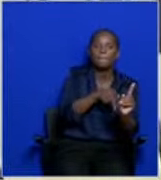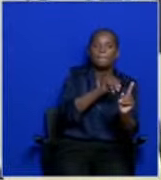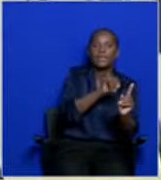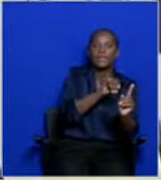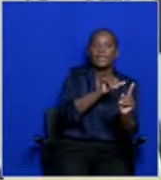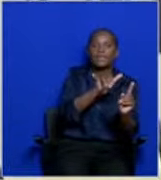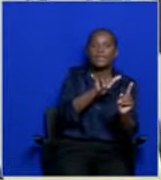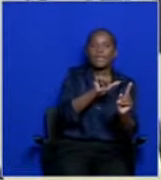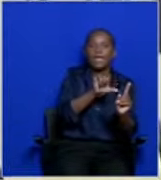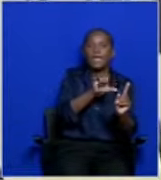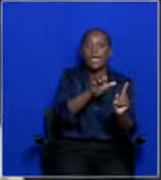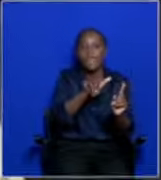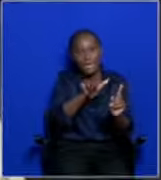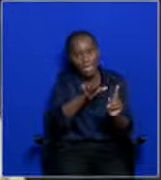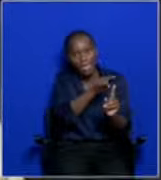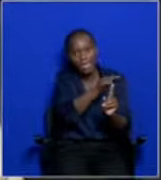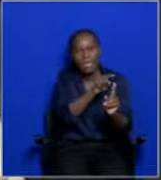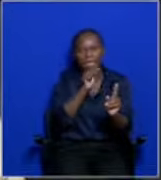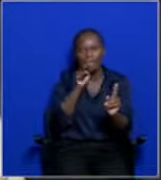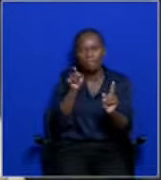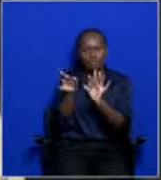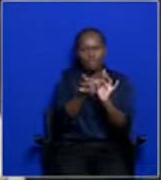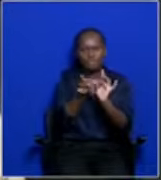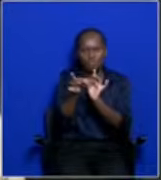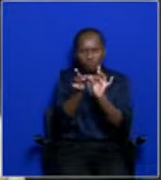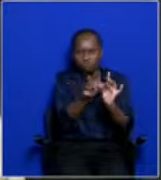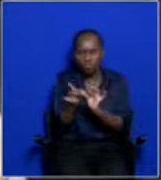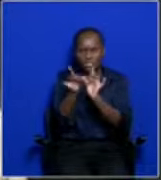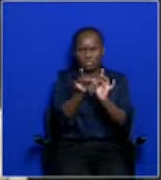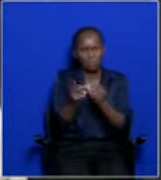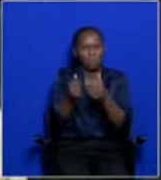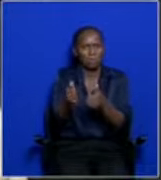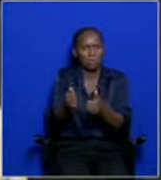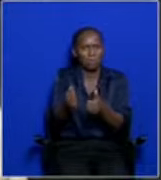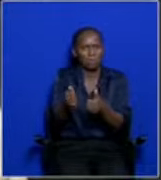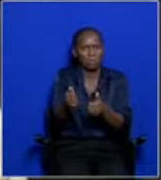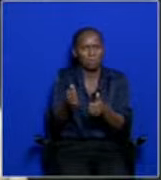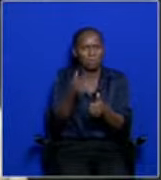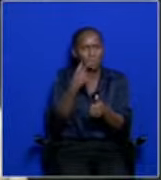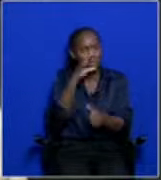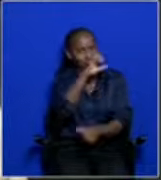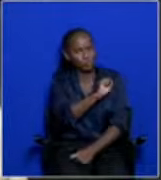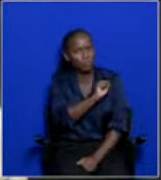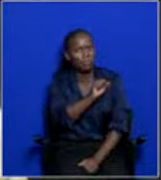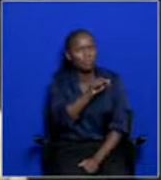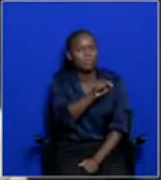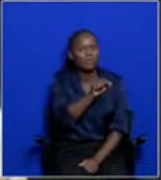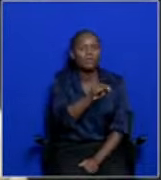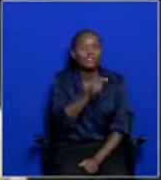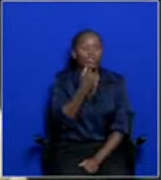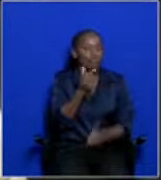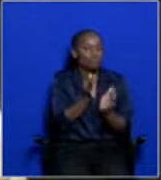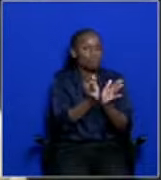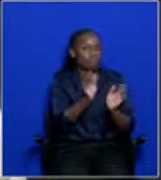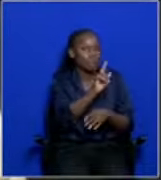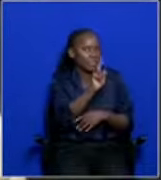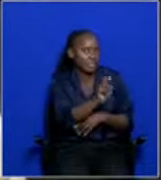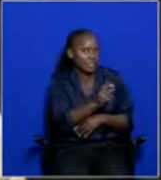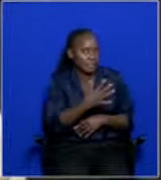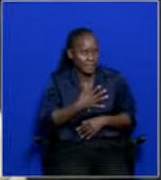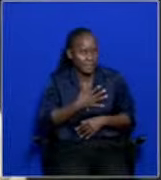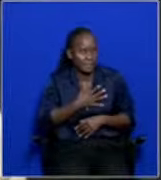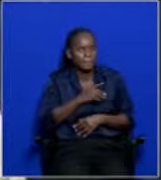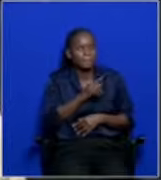suspicion about lack of information. I've made that assumption. So I'm asking a general question about, do your